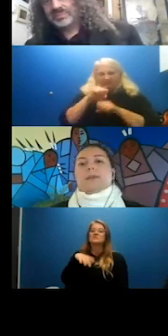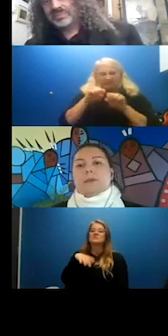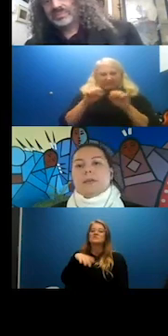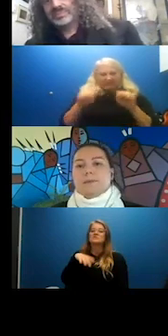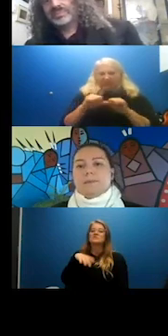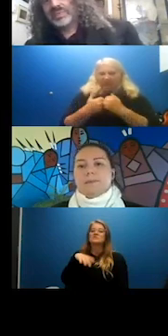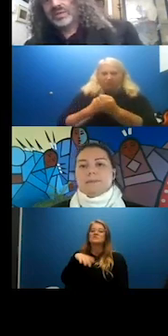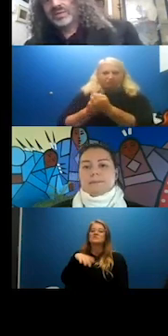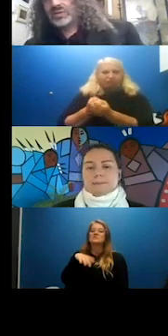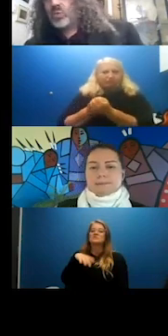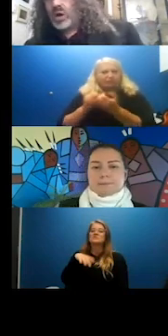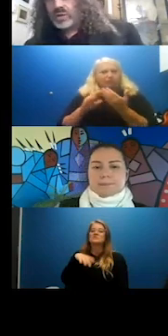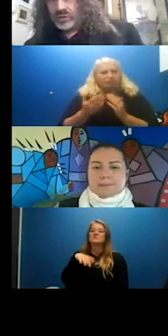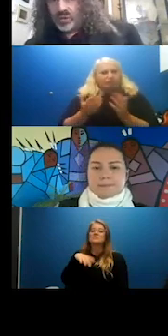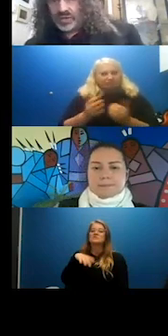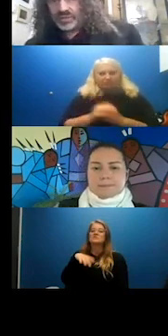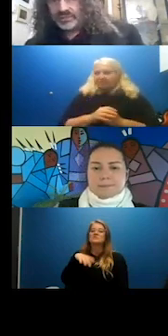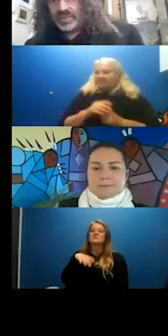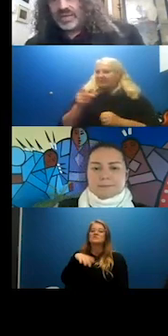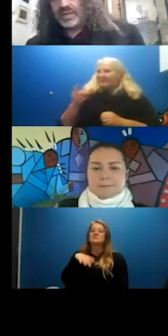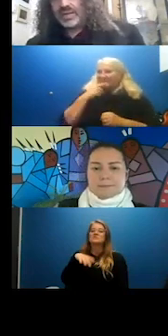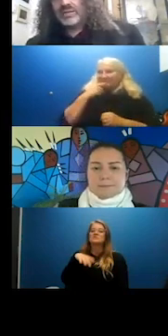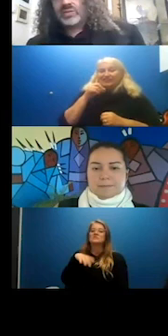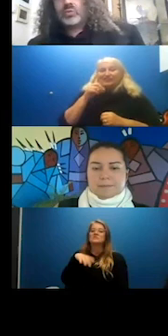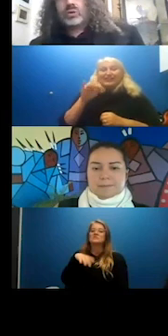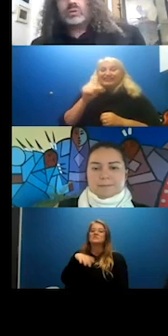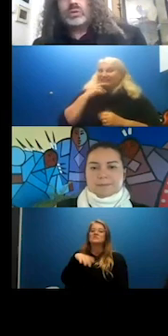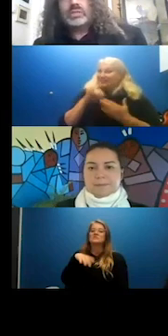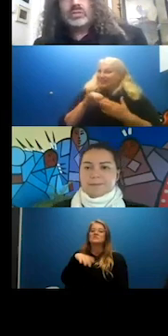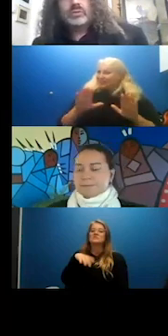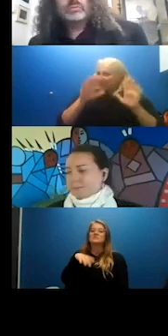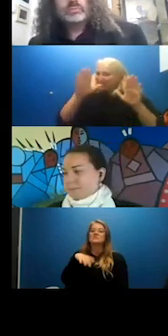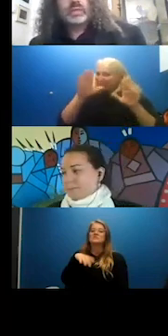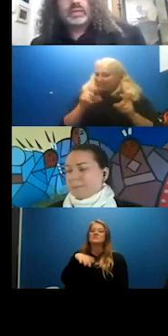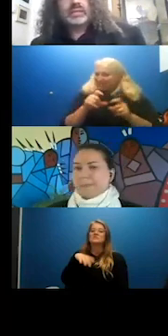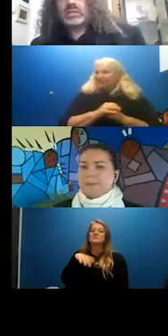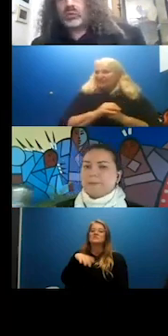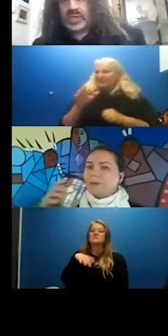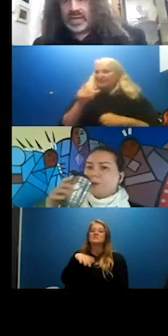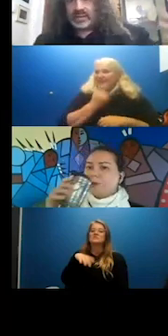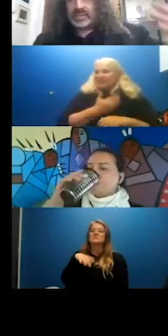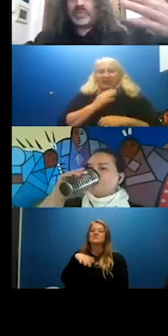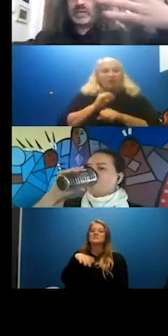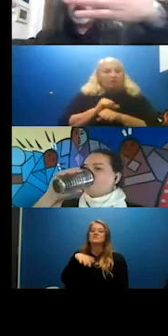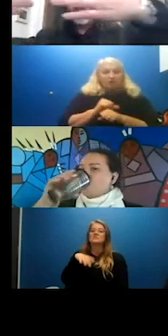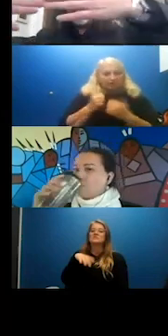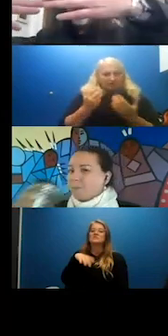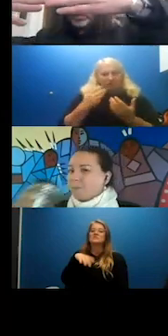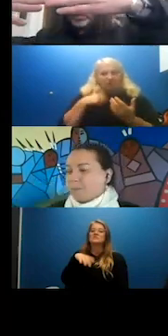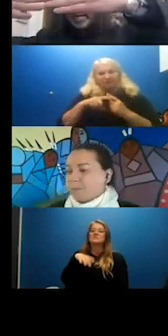a community? That's a wonderful question. The work we do is to create the space